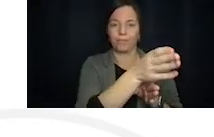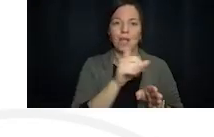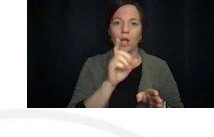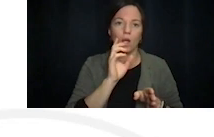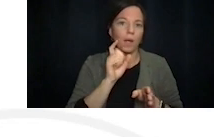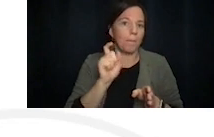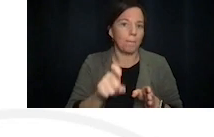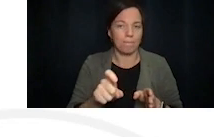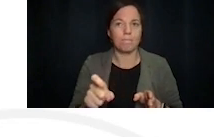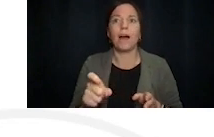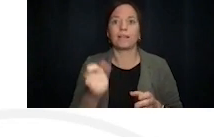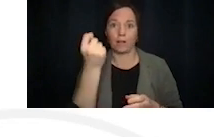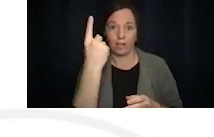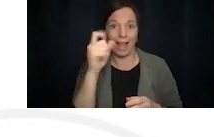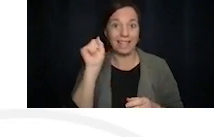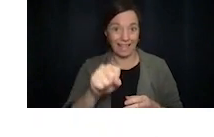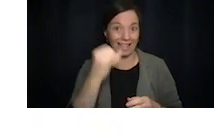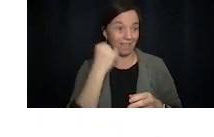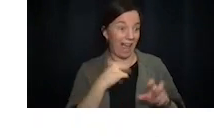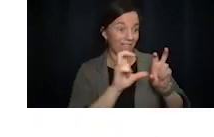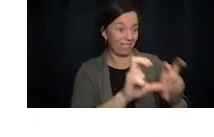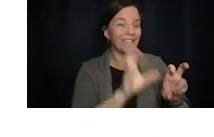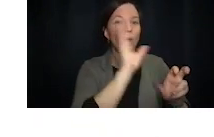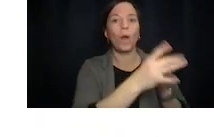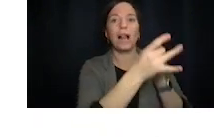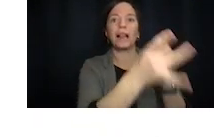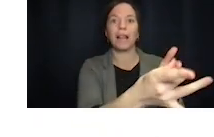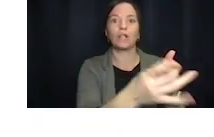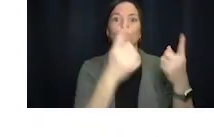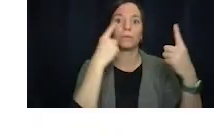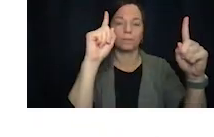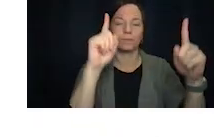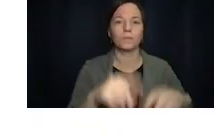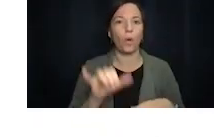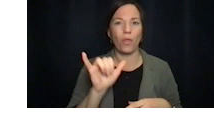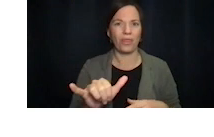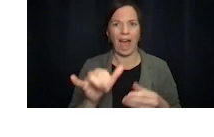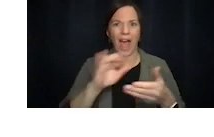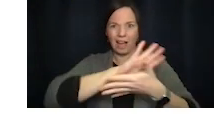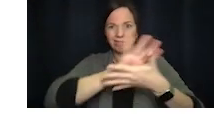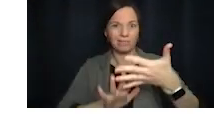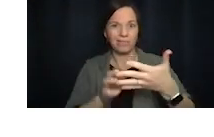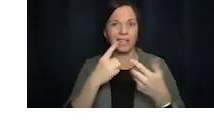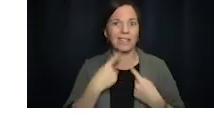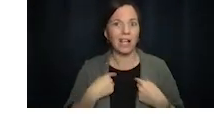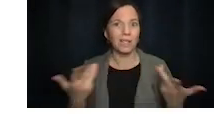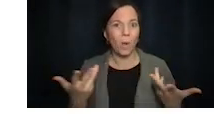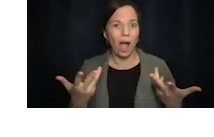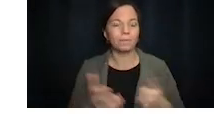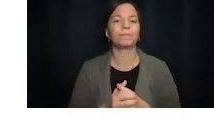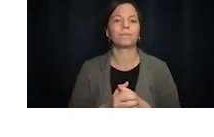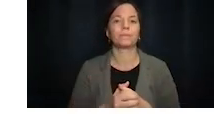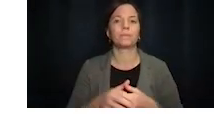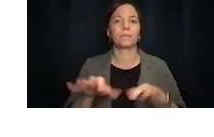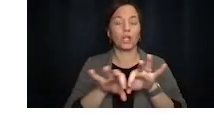a clear return on their investment. So what is all of this telling us, right? A degree is very important for